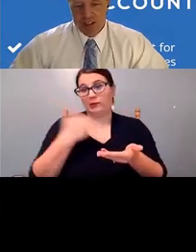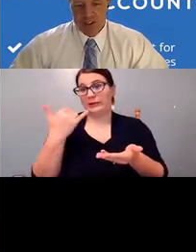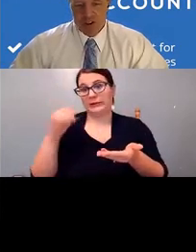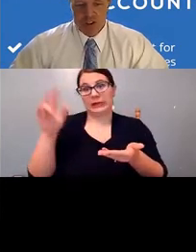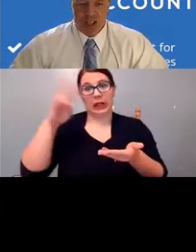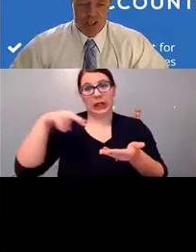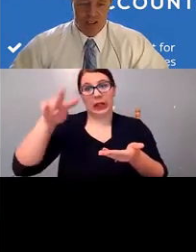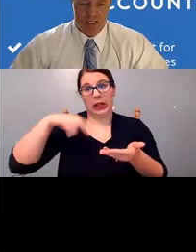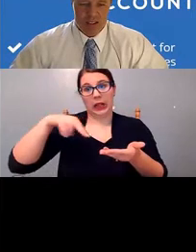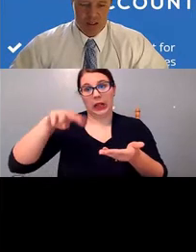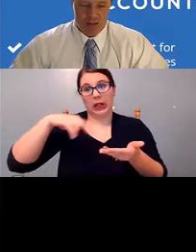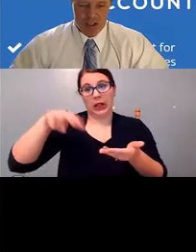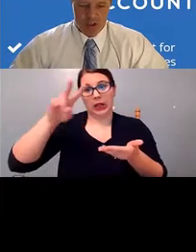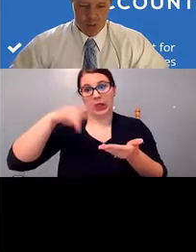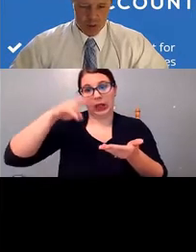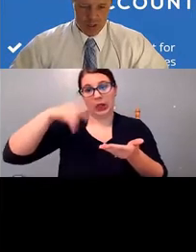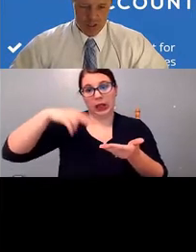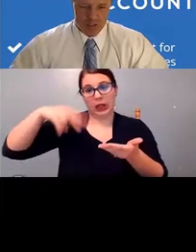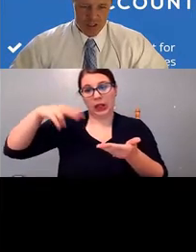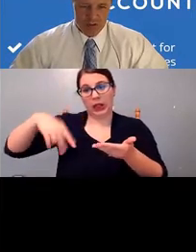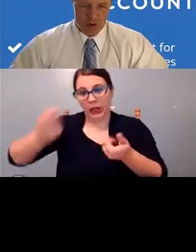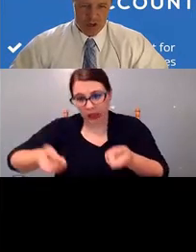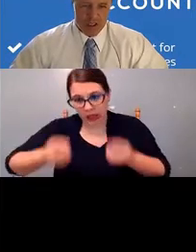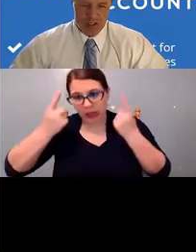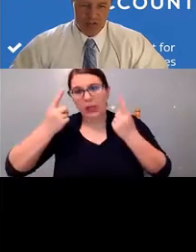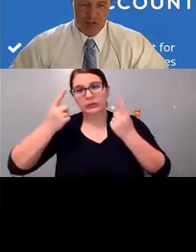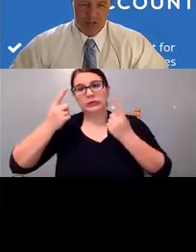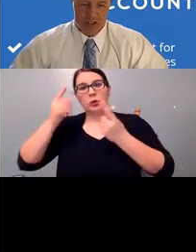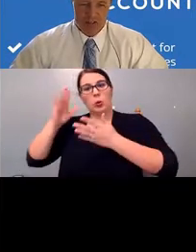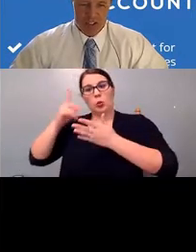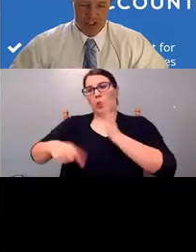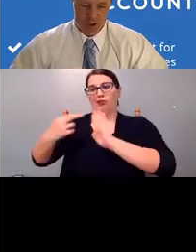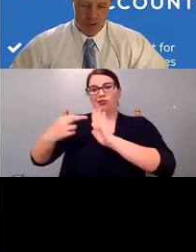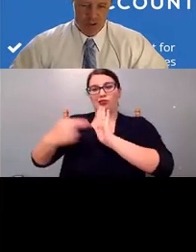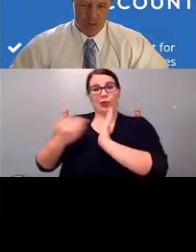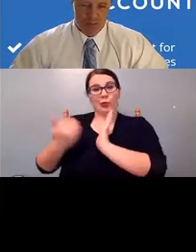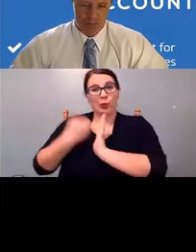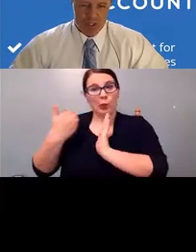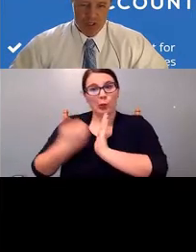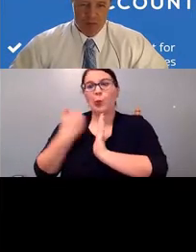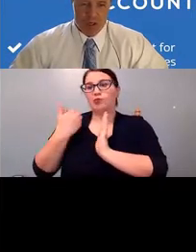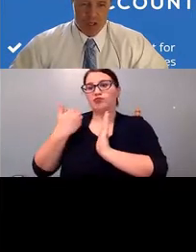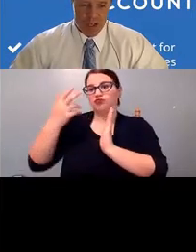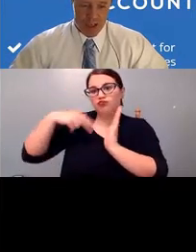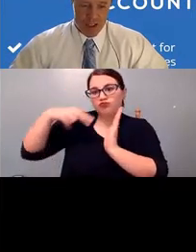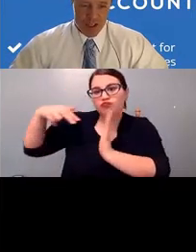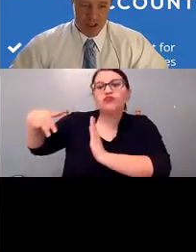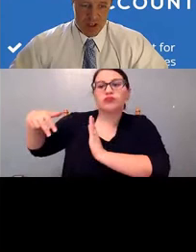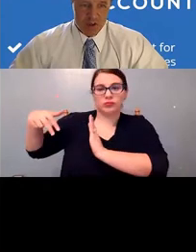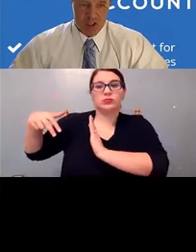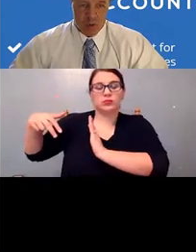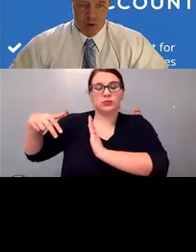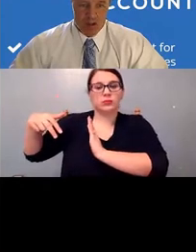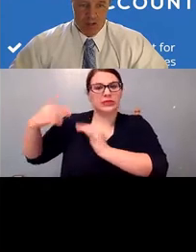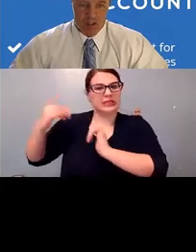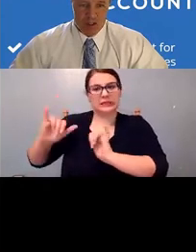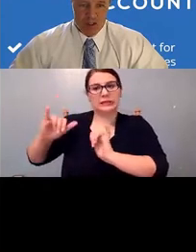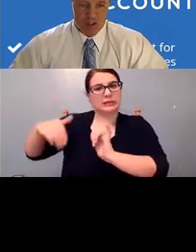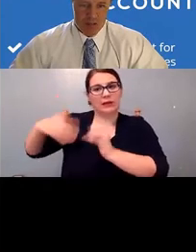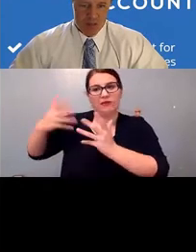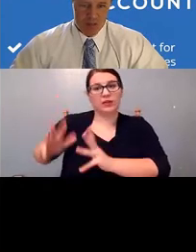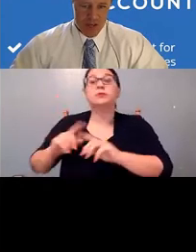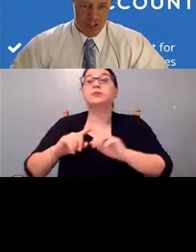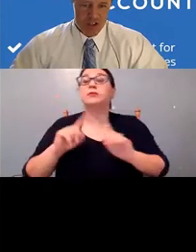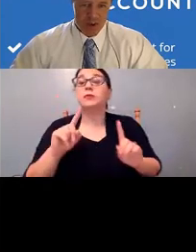document to understand their final rulings on a variety of issues. But I can tell you that one of